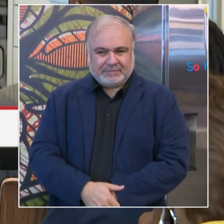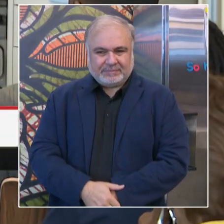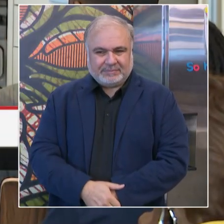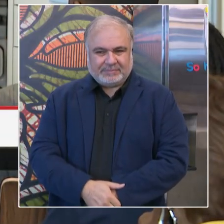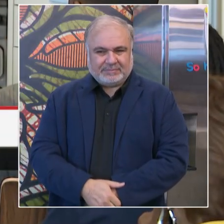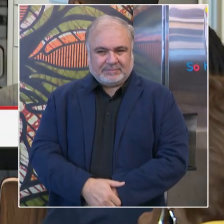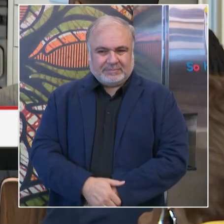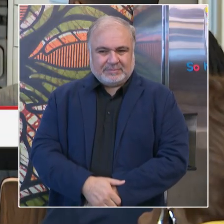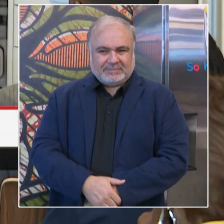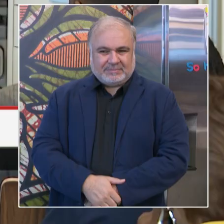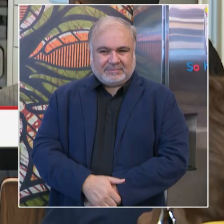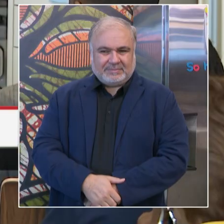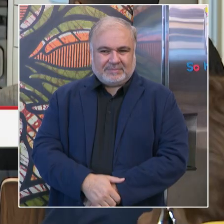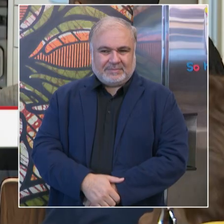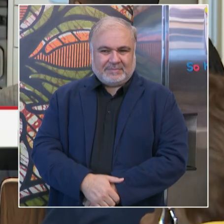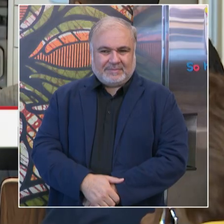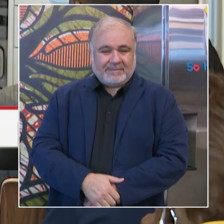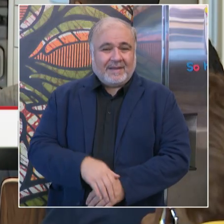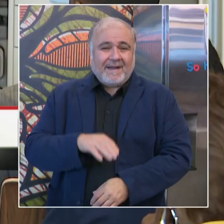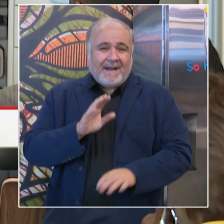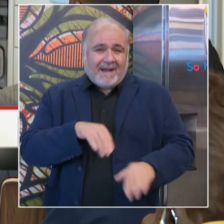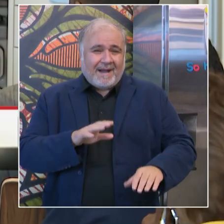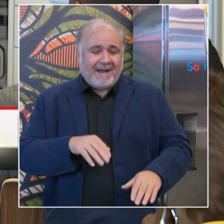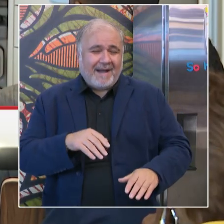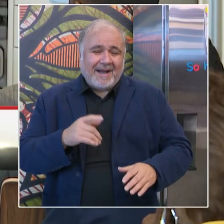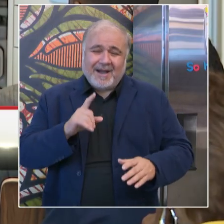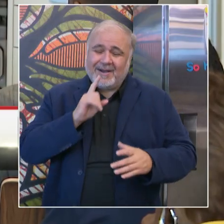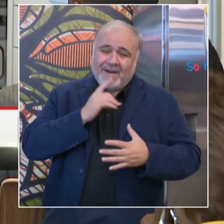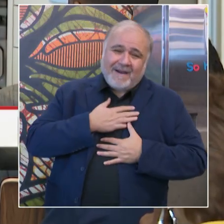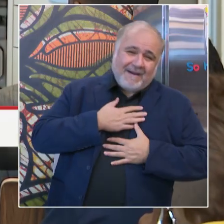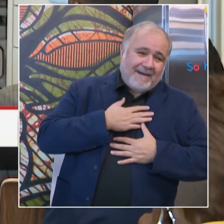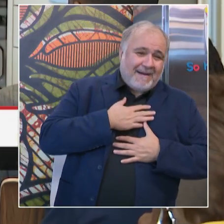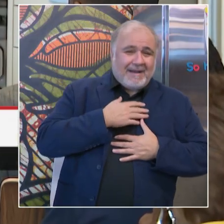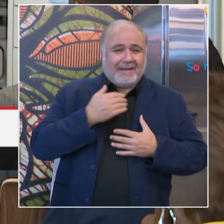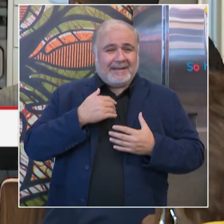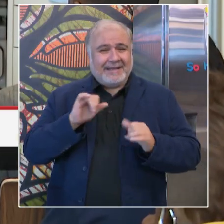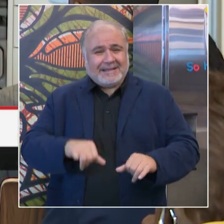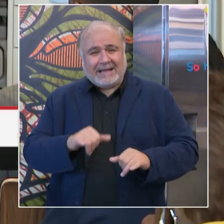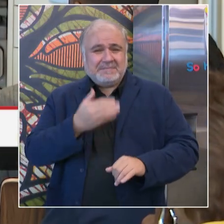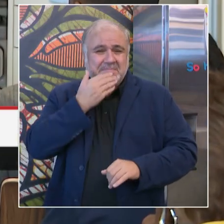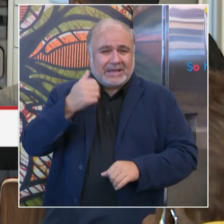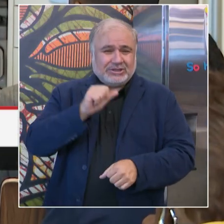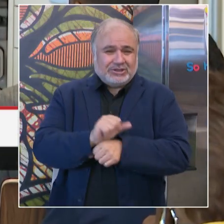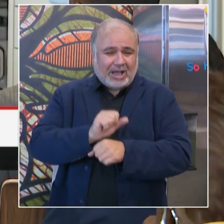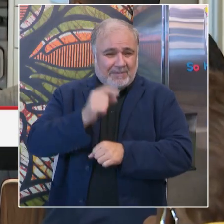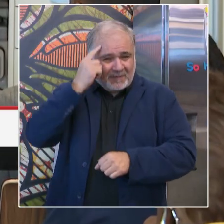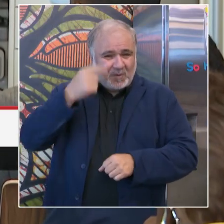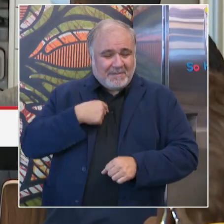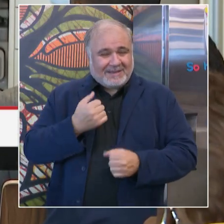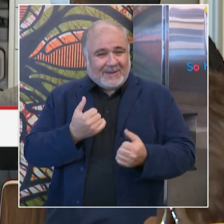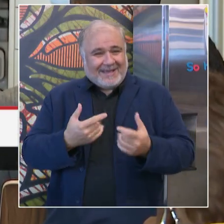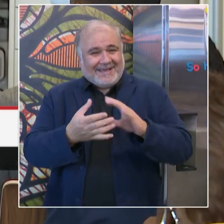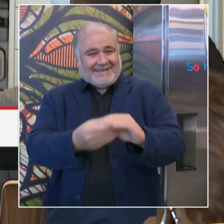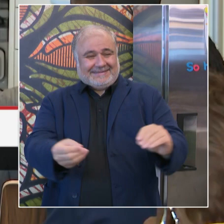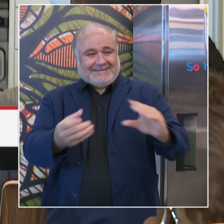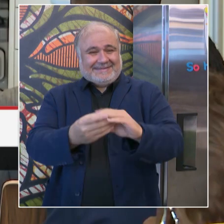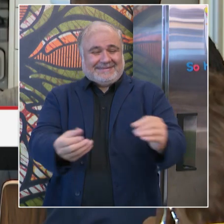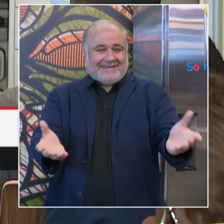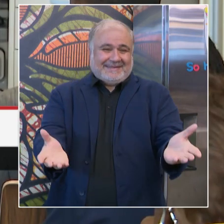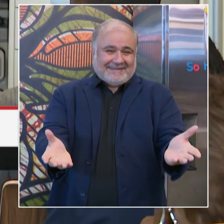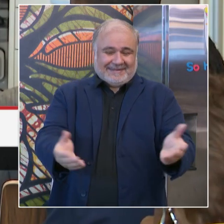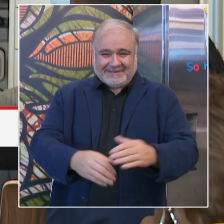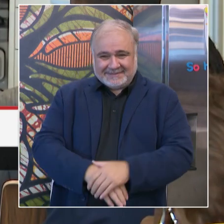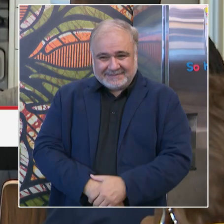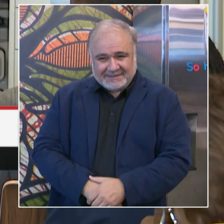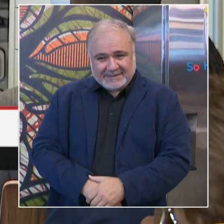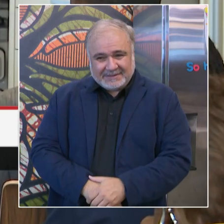here today to celebrate the opening of the Ward 8 Advanced Technical Center and the launch of the DC HEAL program. This is a really